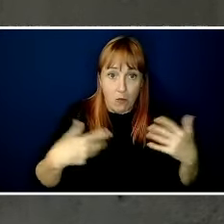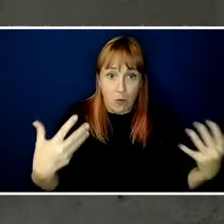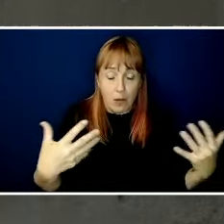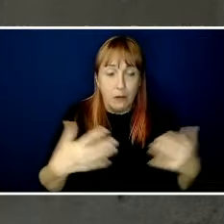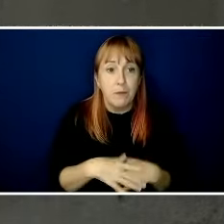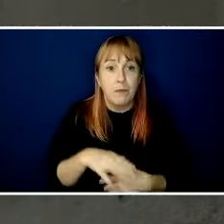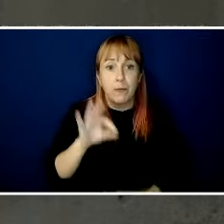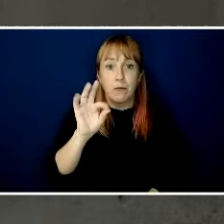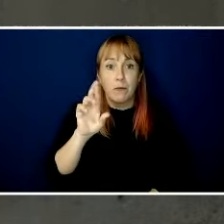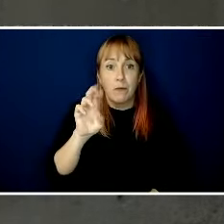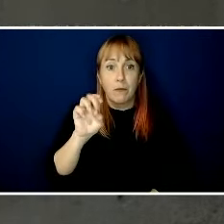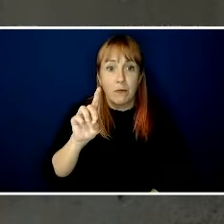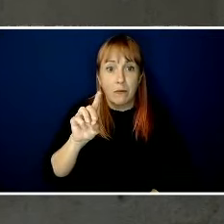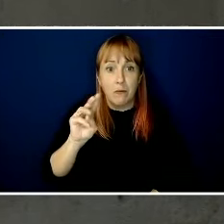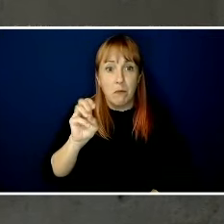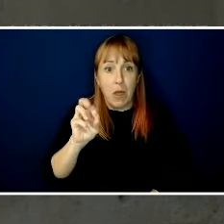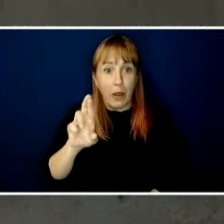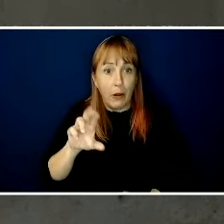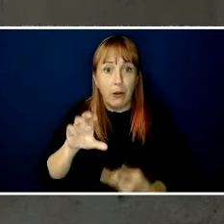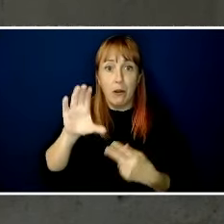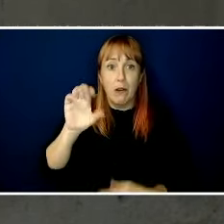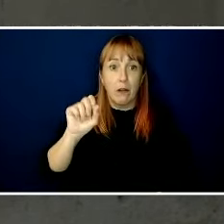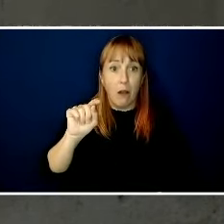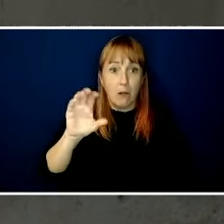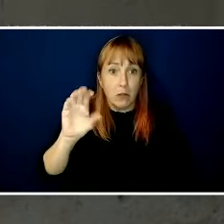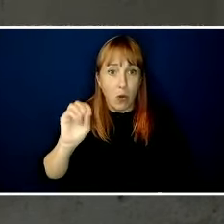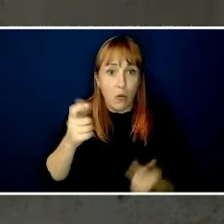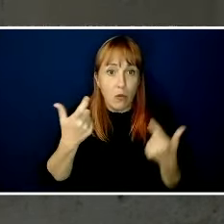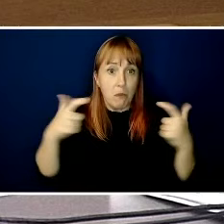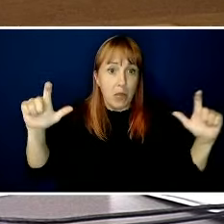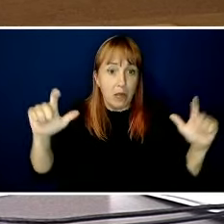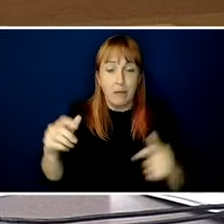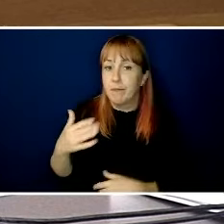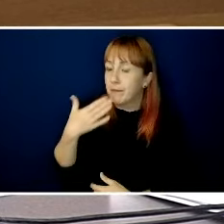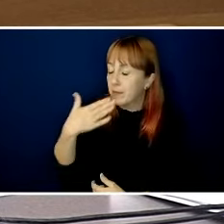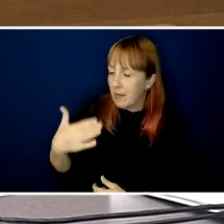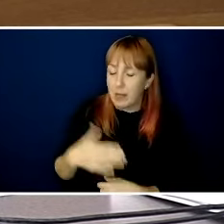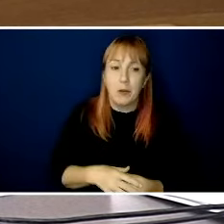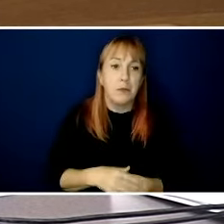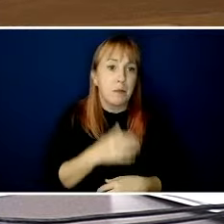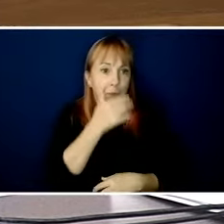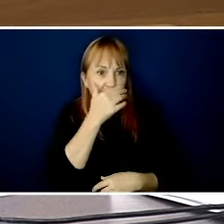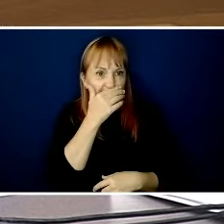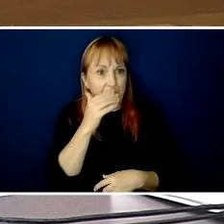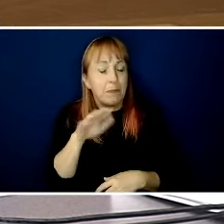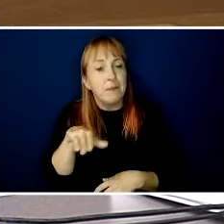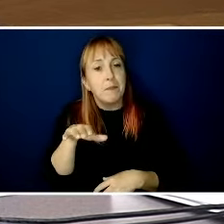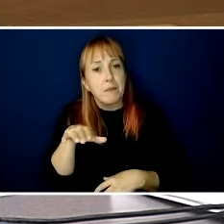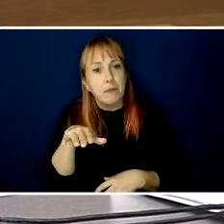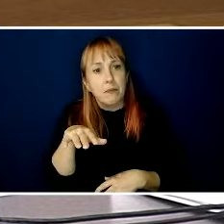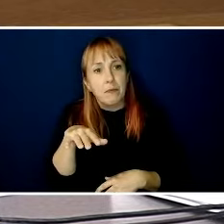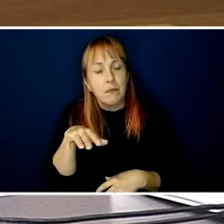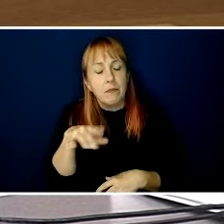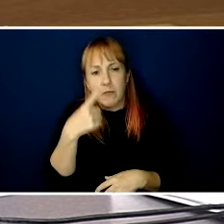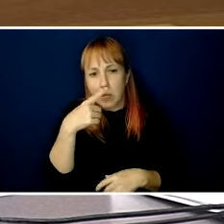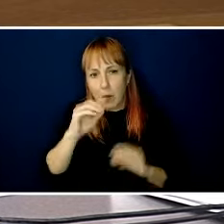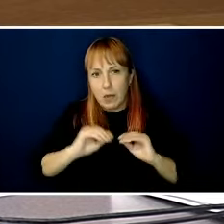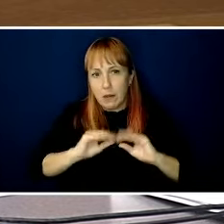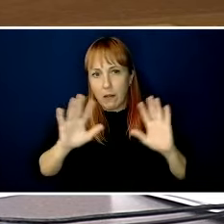Fred Meyer's, Costco, etc. Thank you. Ms. Anderson Ogilvie, could you clarify,